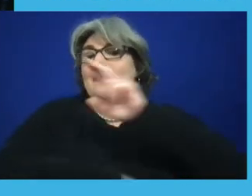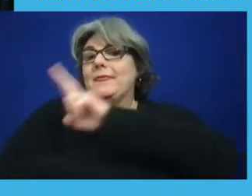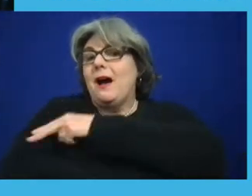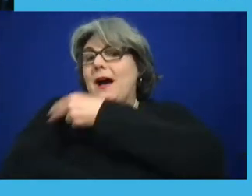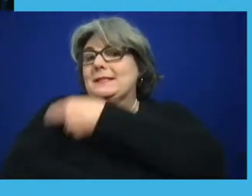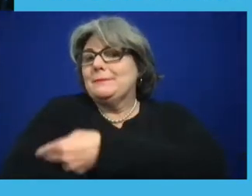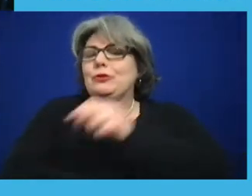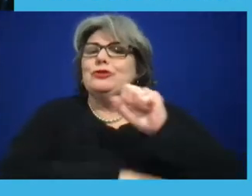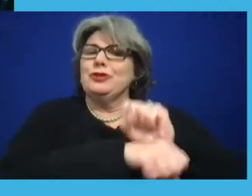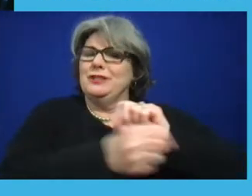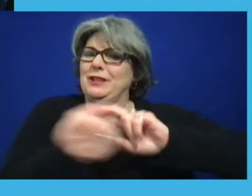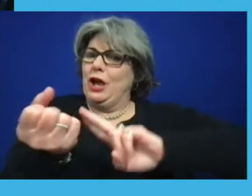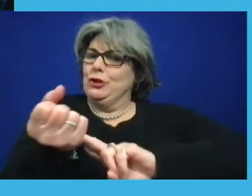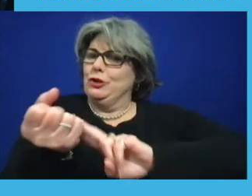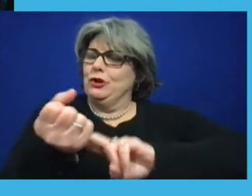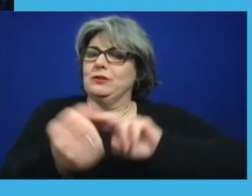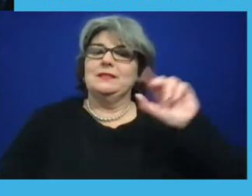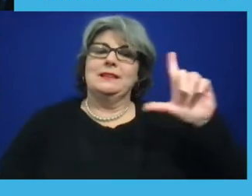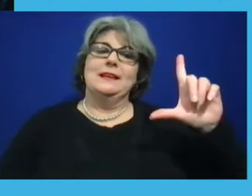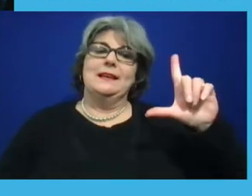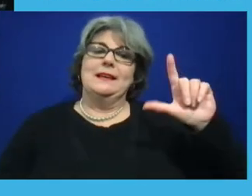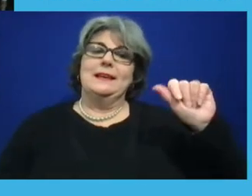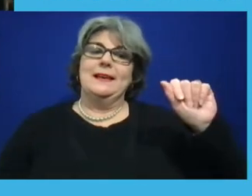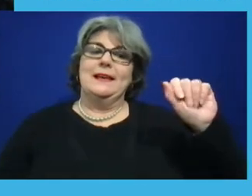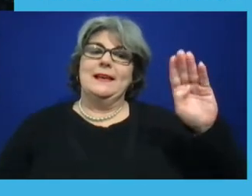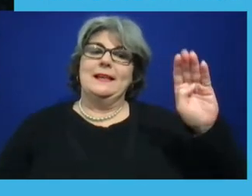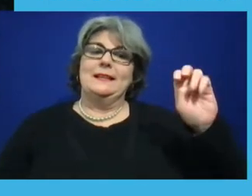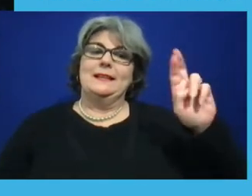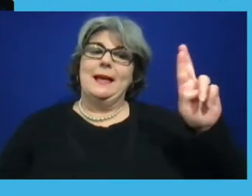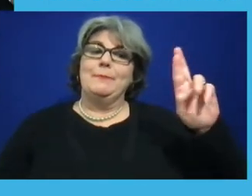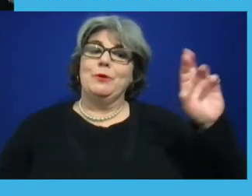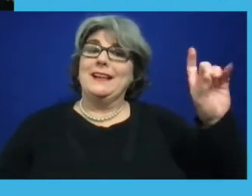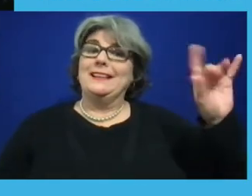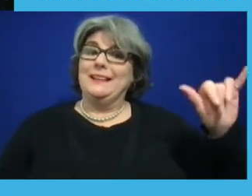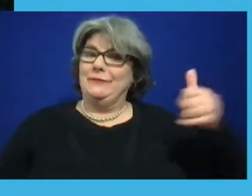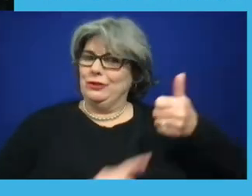evening. She's working the labor and delivery floor at Grady Hospital.